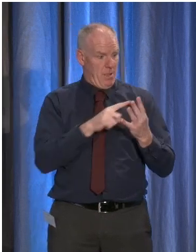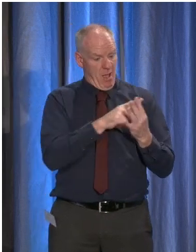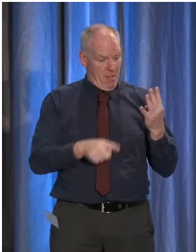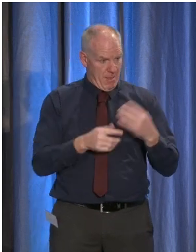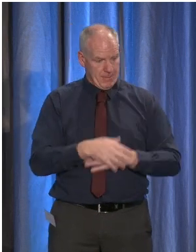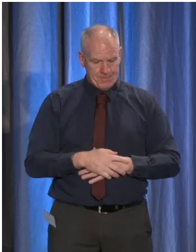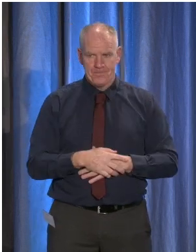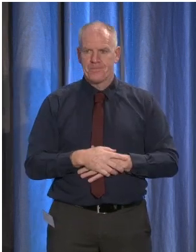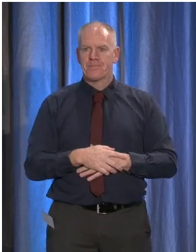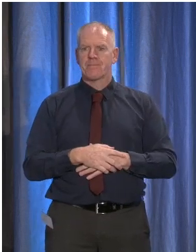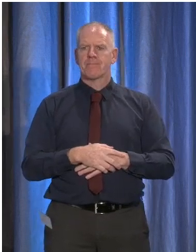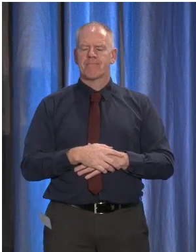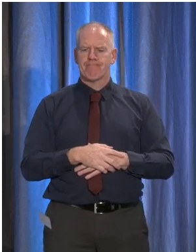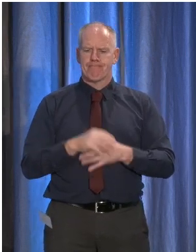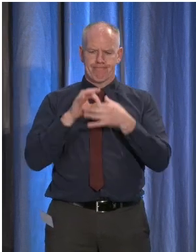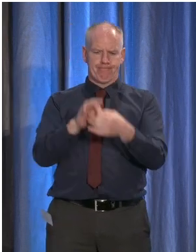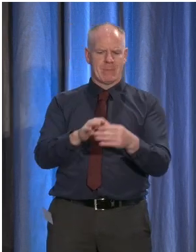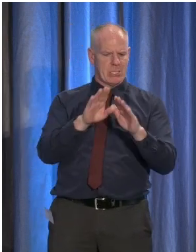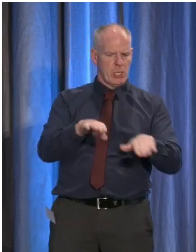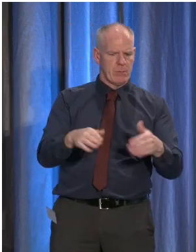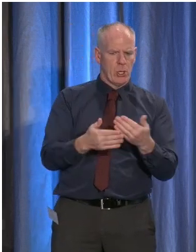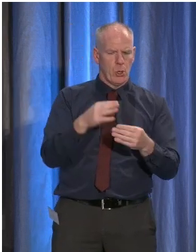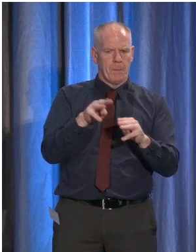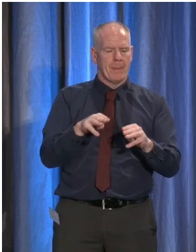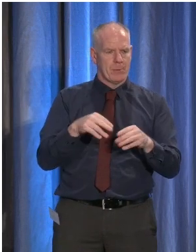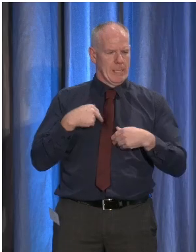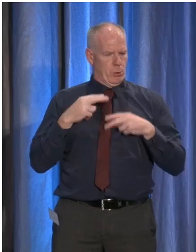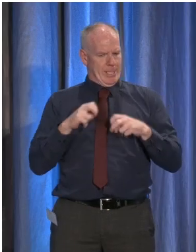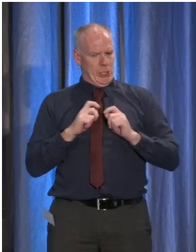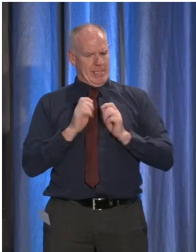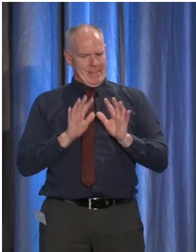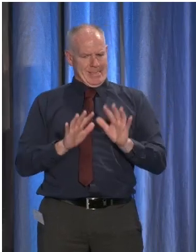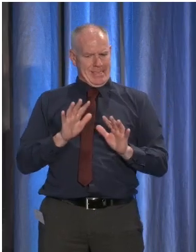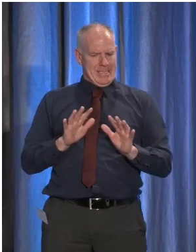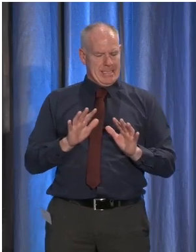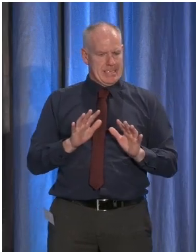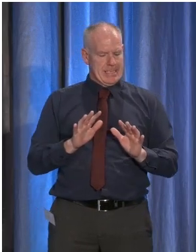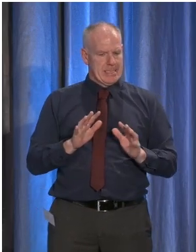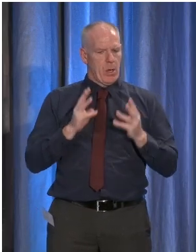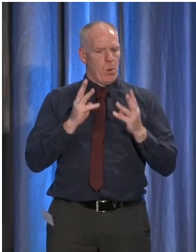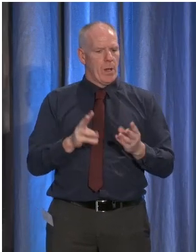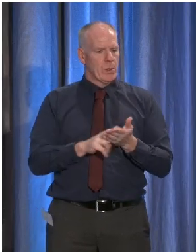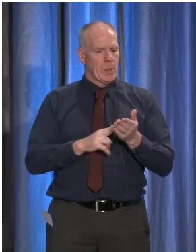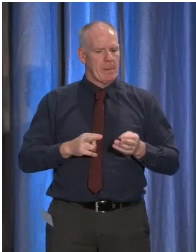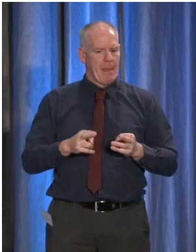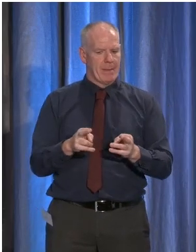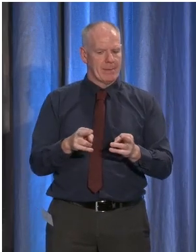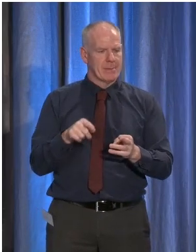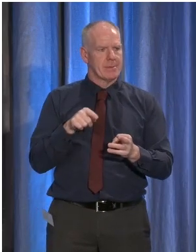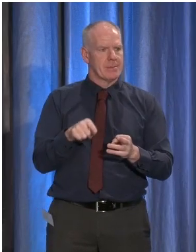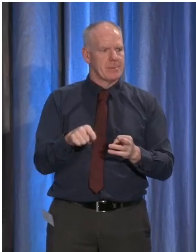to working with children and young people, as a research team, we were very keen to, I suppose, employ a method